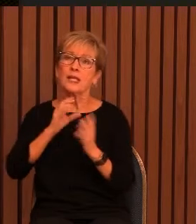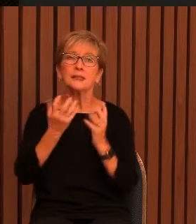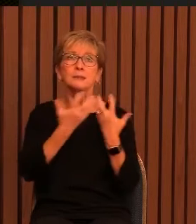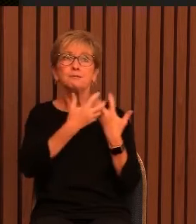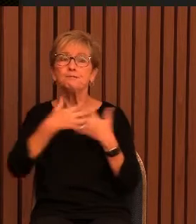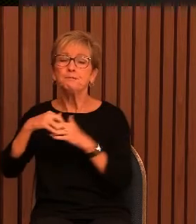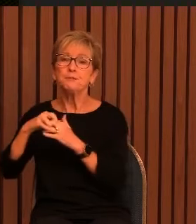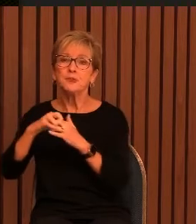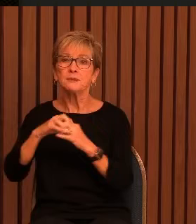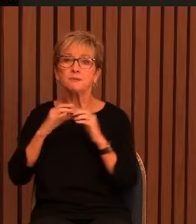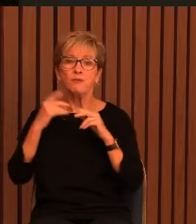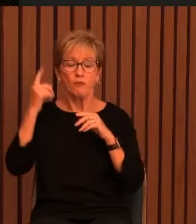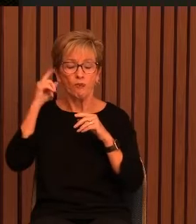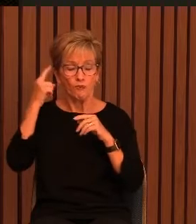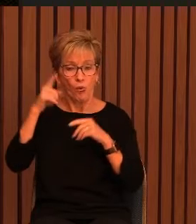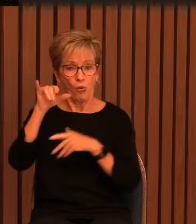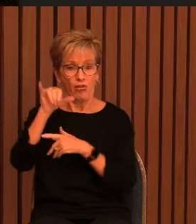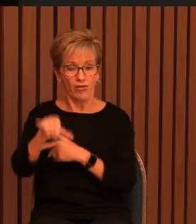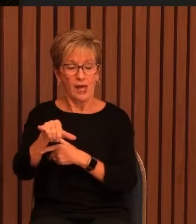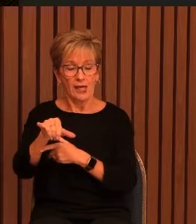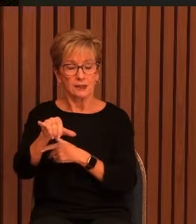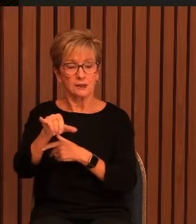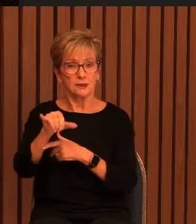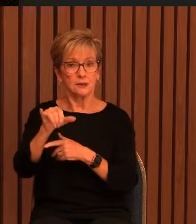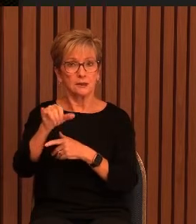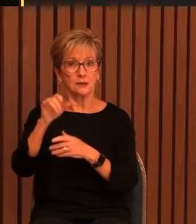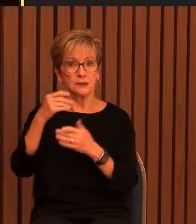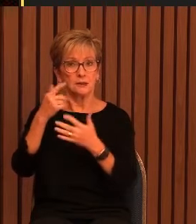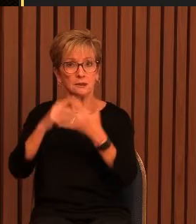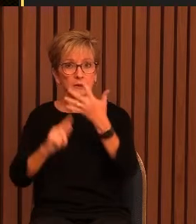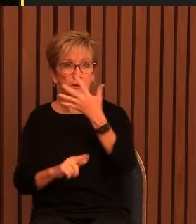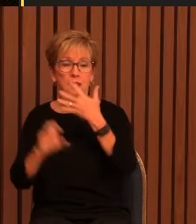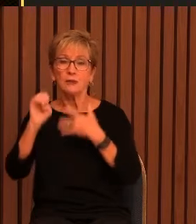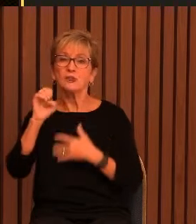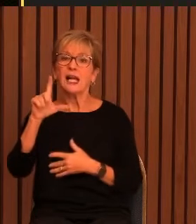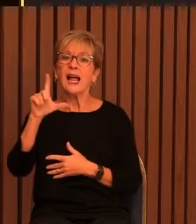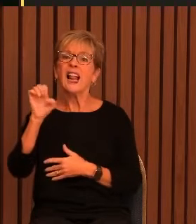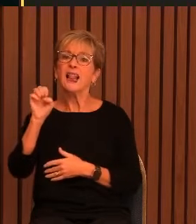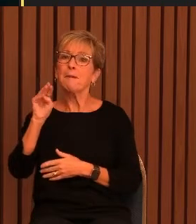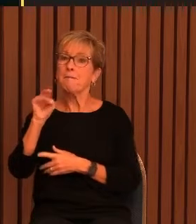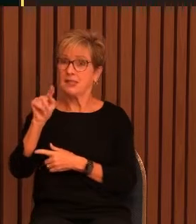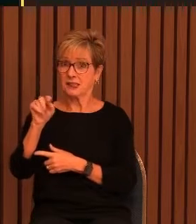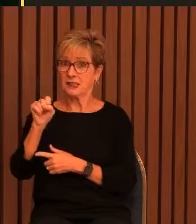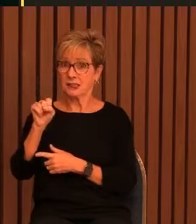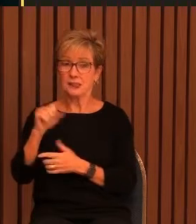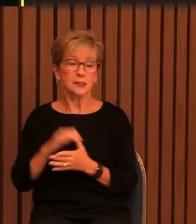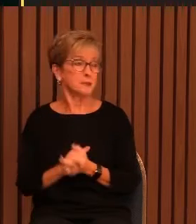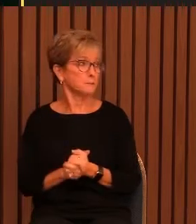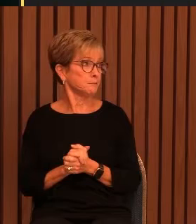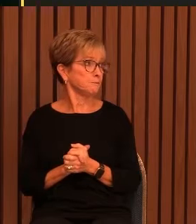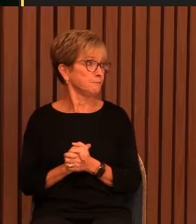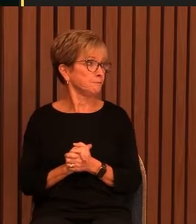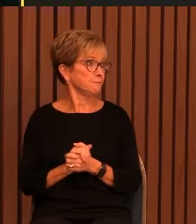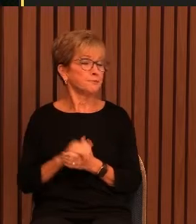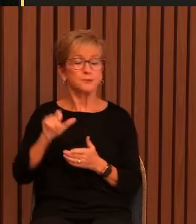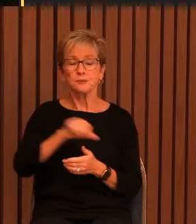cohesiveness and a connectedness amongst those elements. I do have a question.